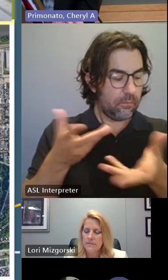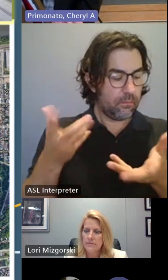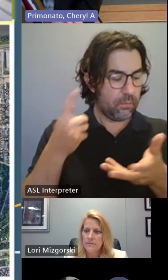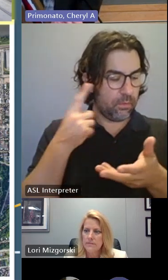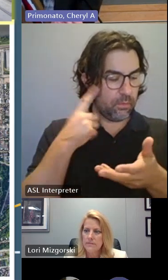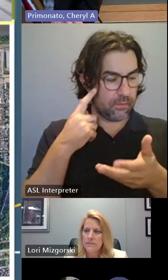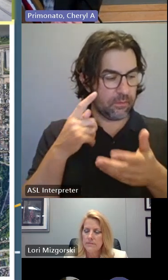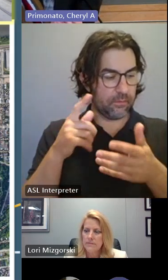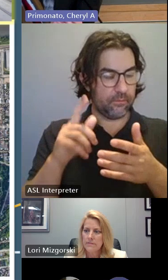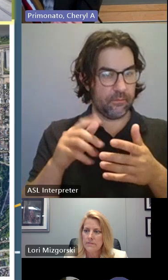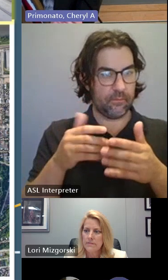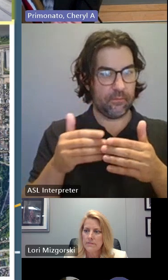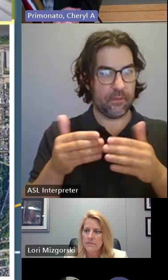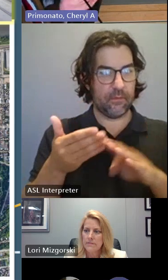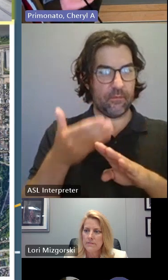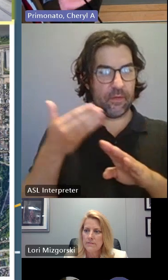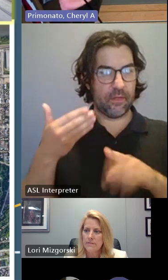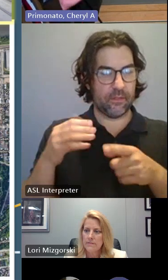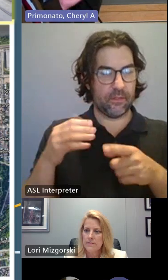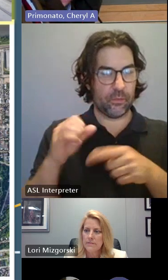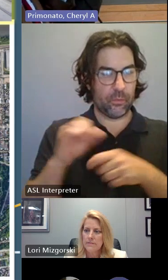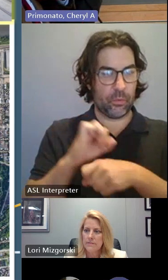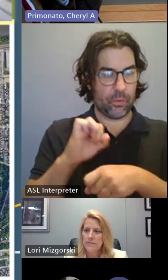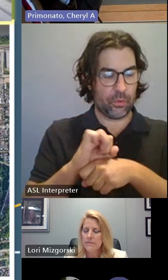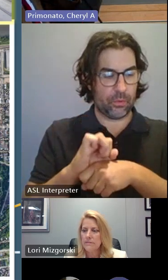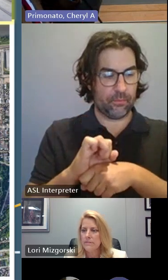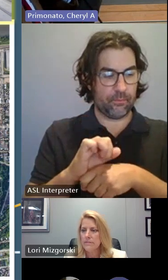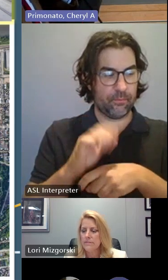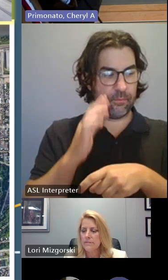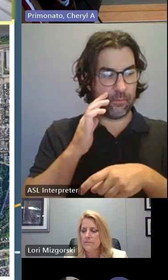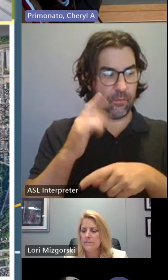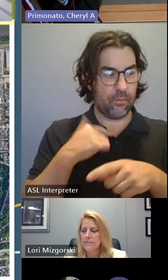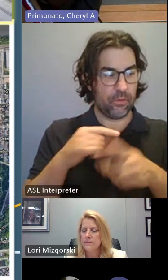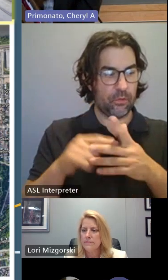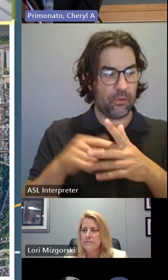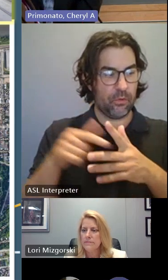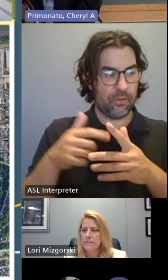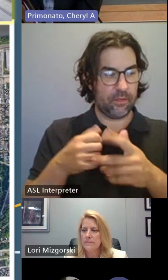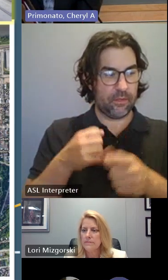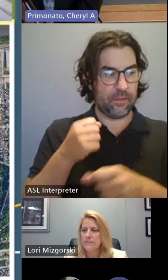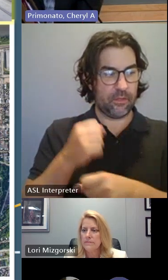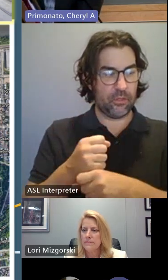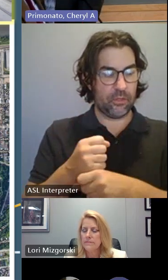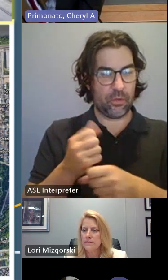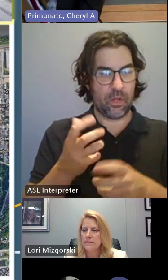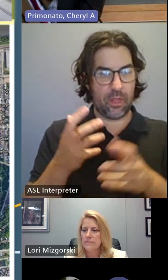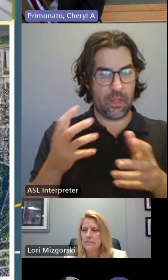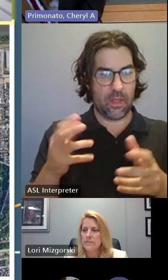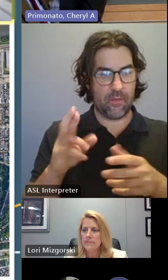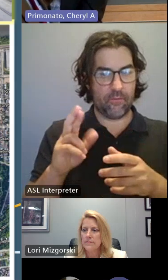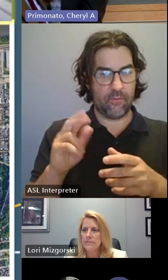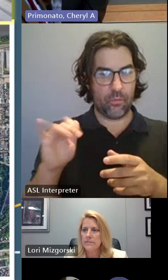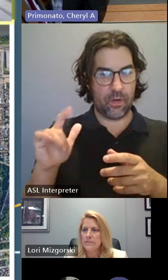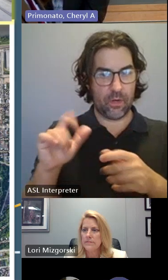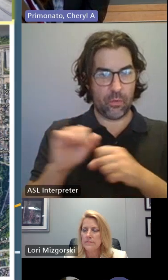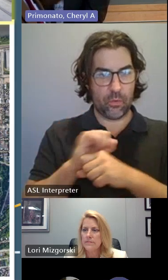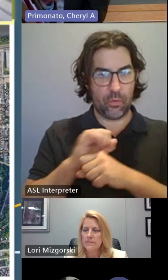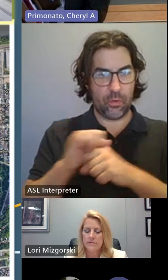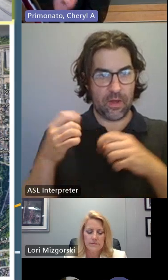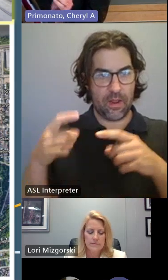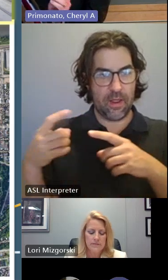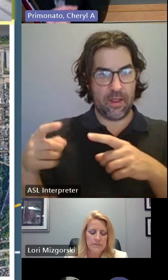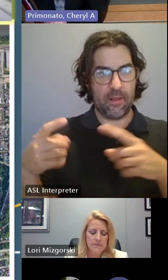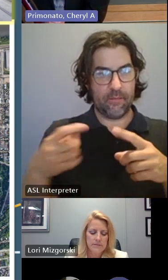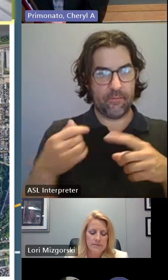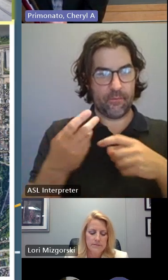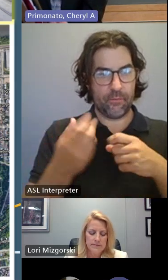from them in advance of this work. As we started this year, there's a lot of rail work happening over the next few years, and this